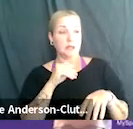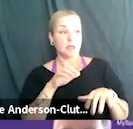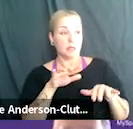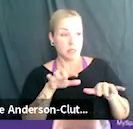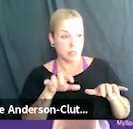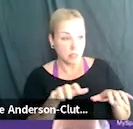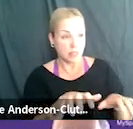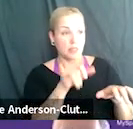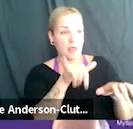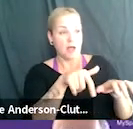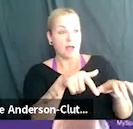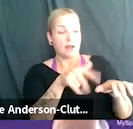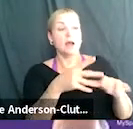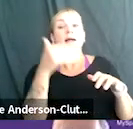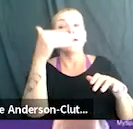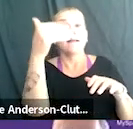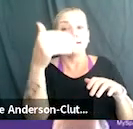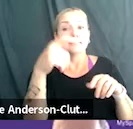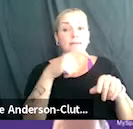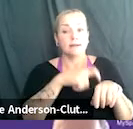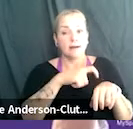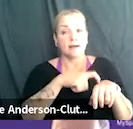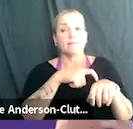then people would become very upset, and there'd be